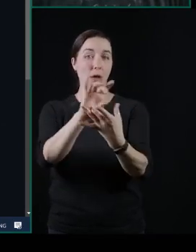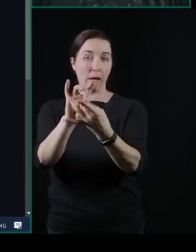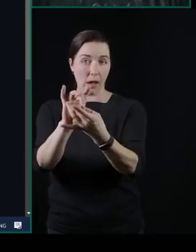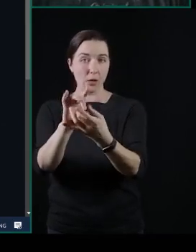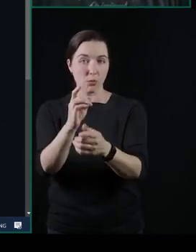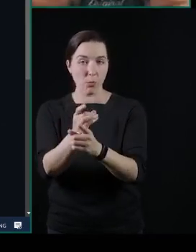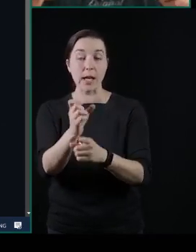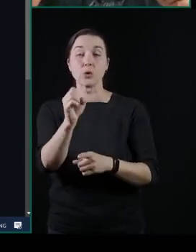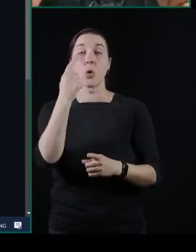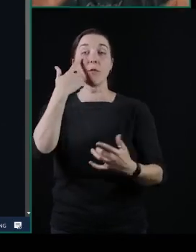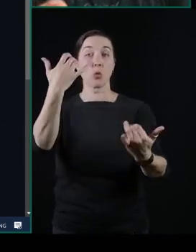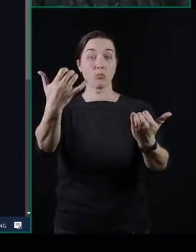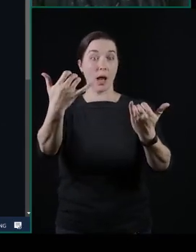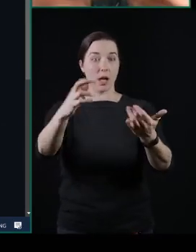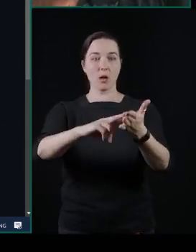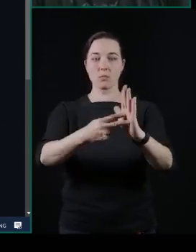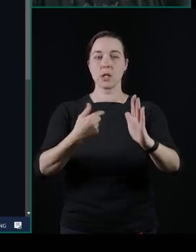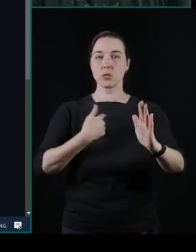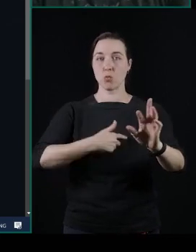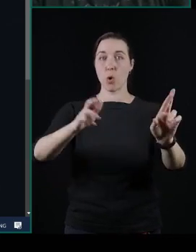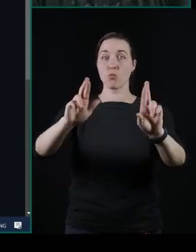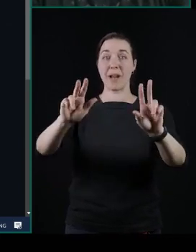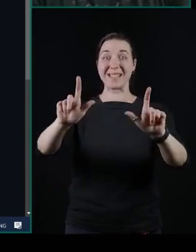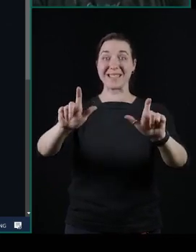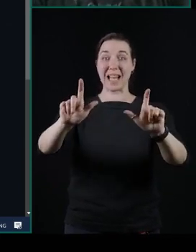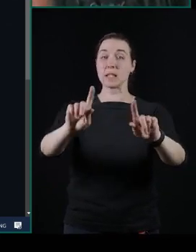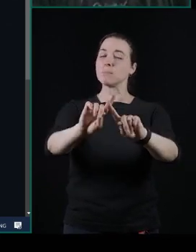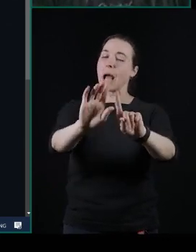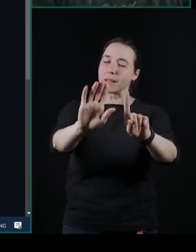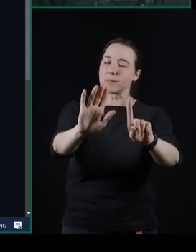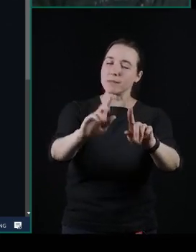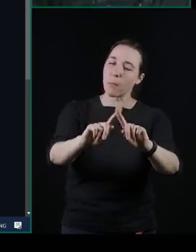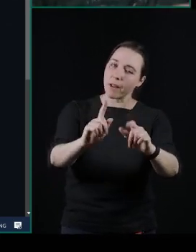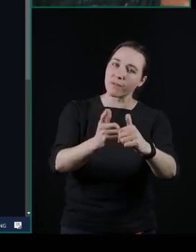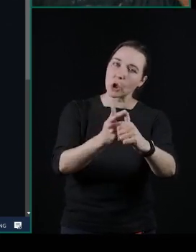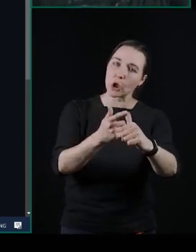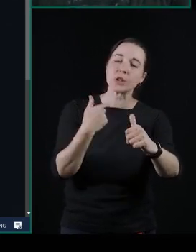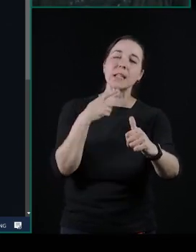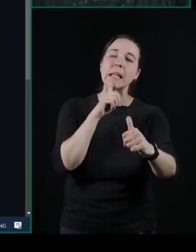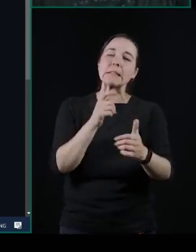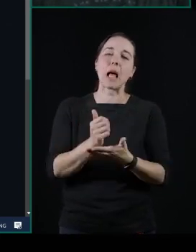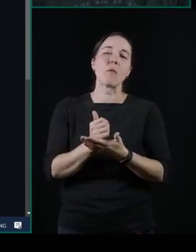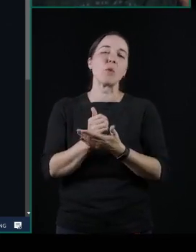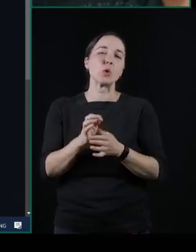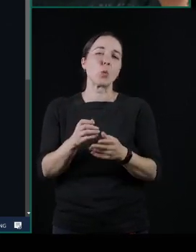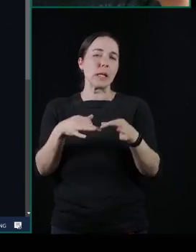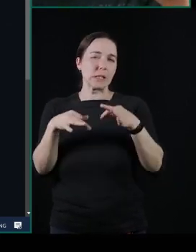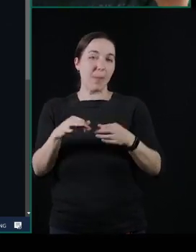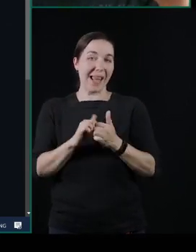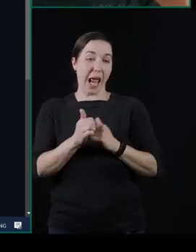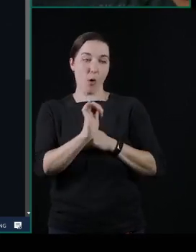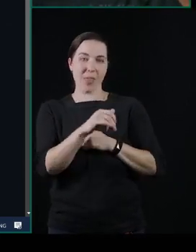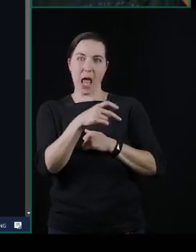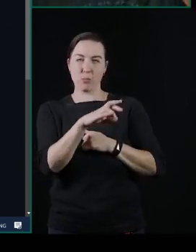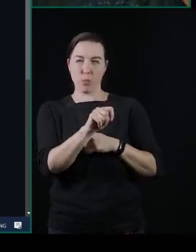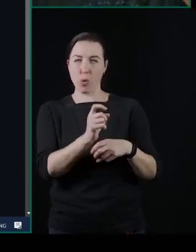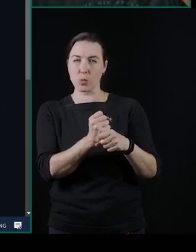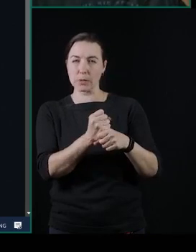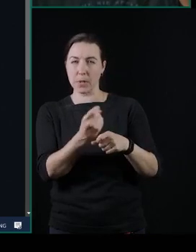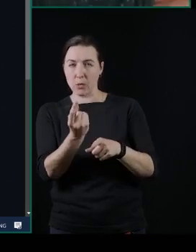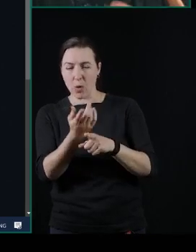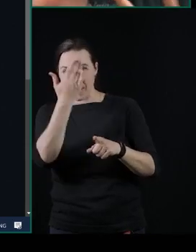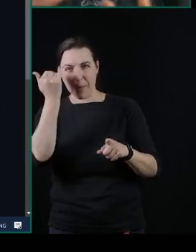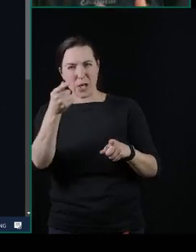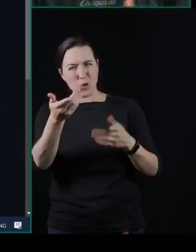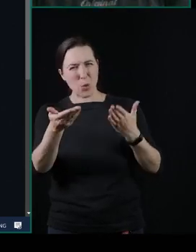connect to. Right. So at this point, we are ready to test the game. However, before we do that, it's useful to explain how this port is